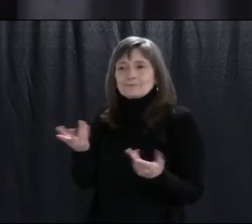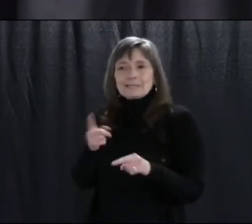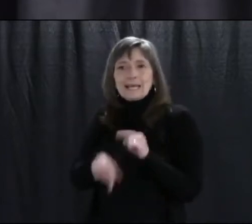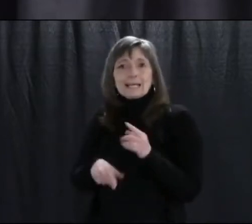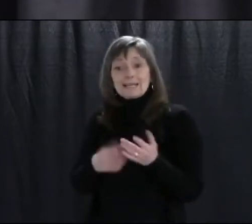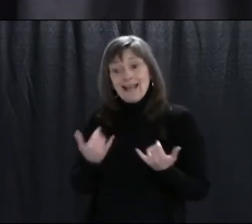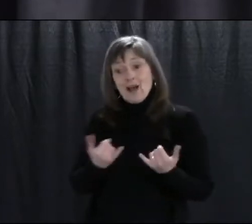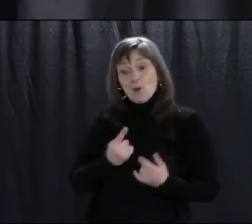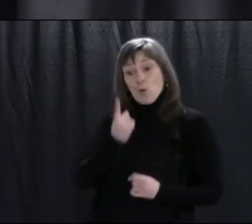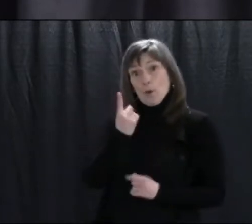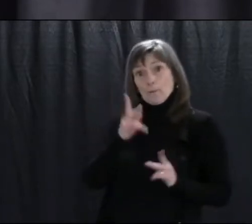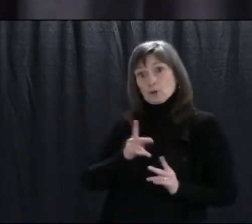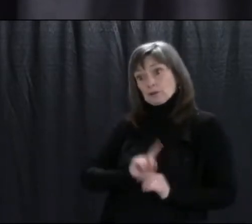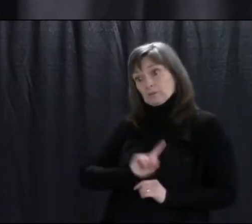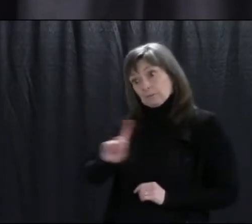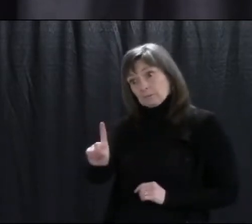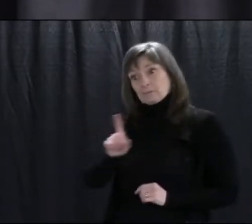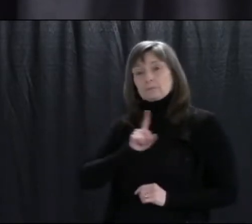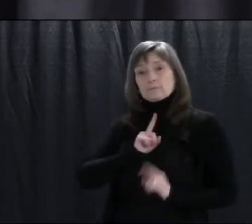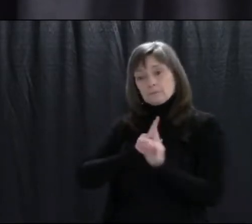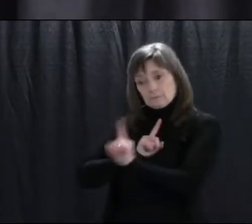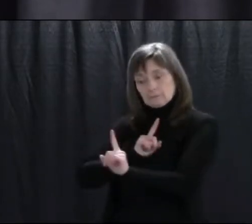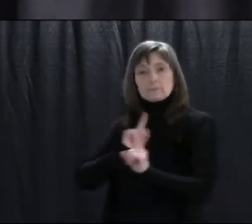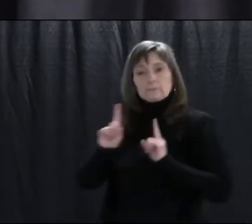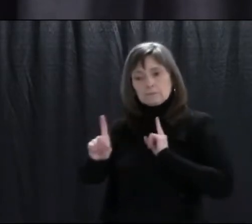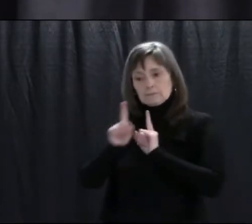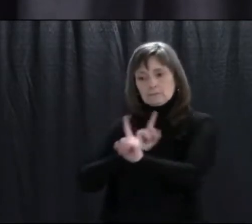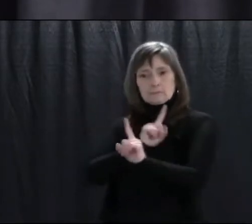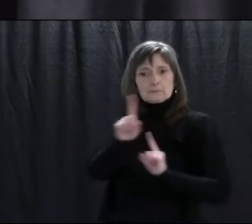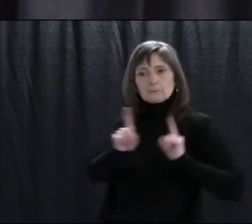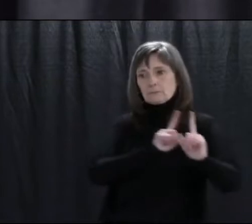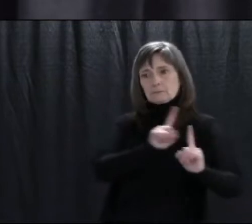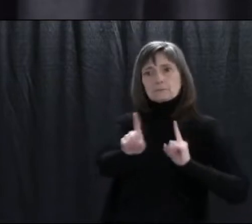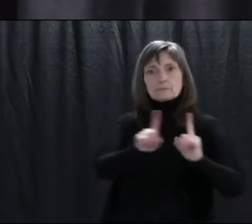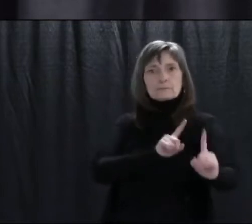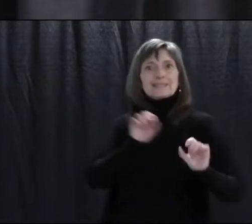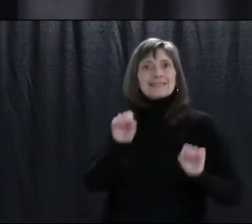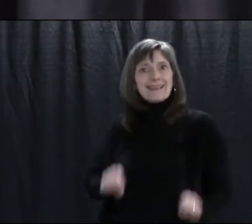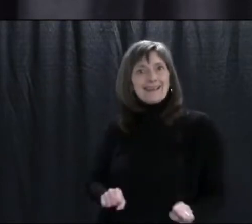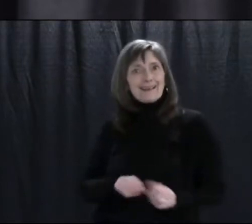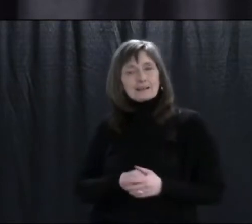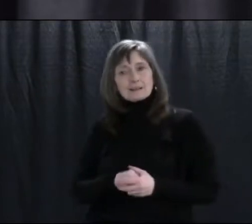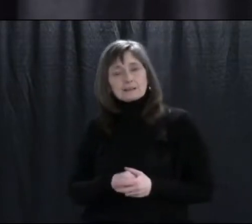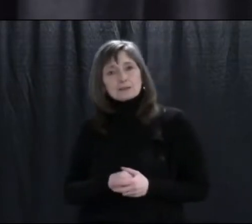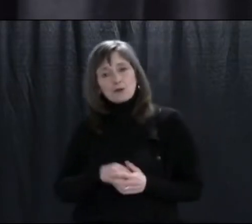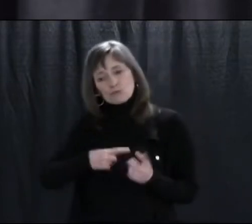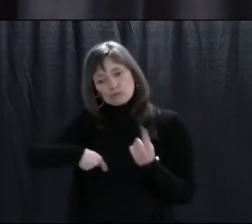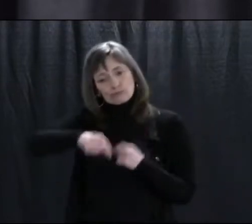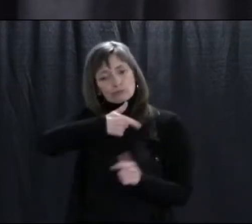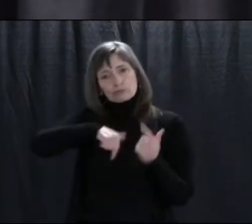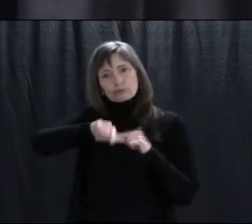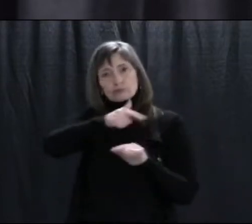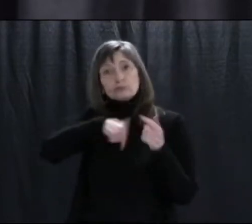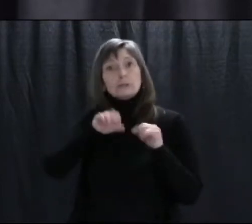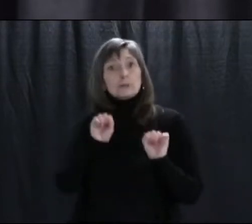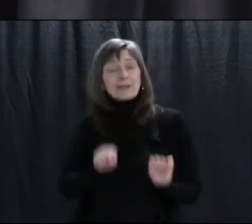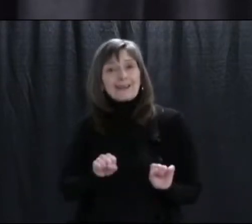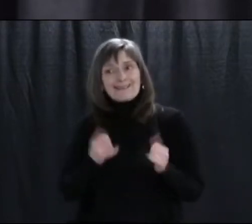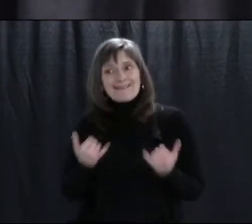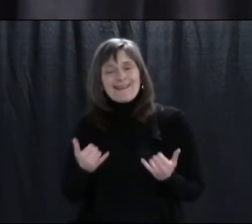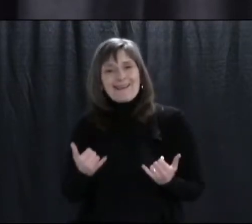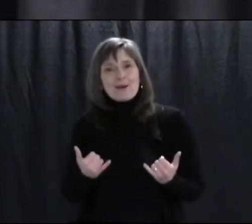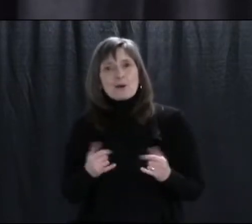a time, but those people can be rotated with due care and attention to the issue of numbers. It